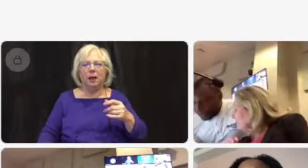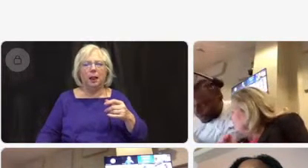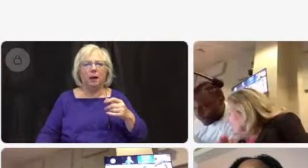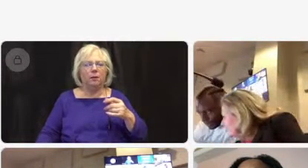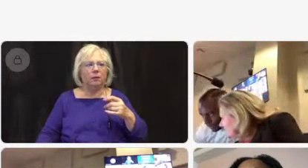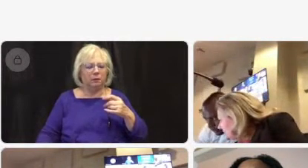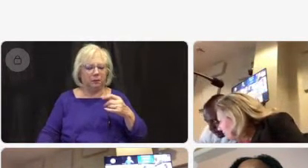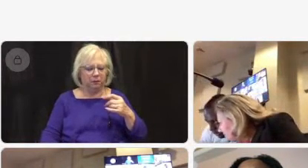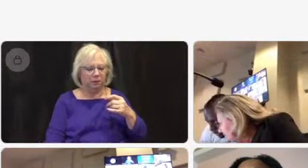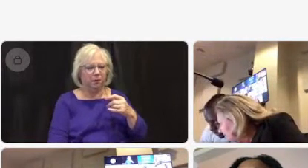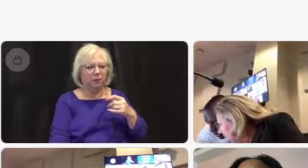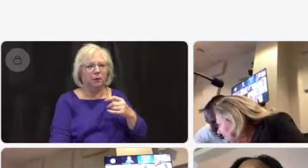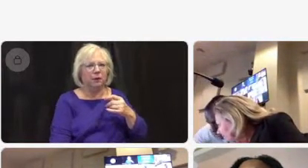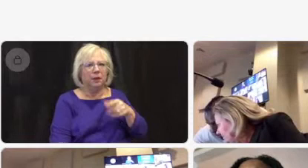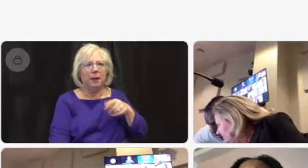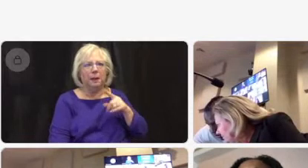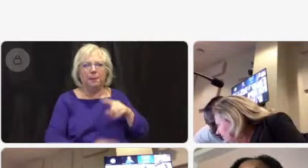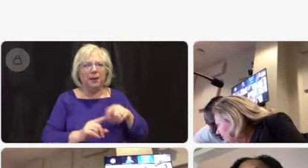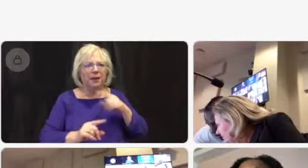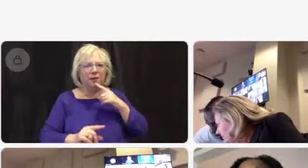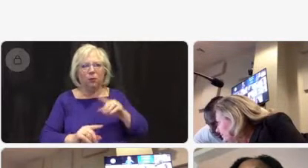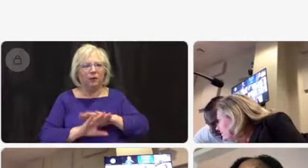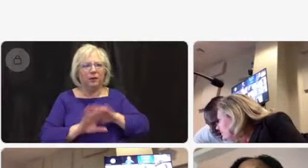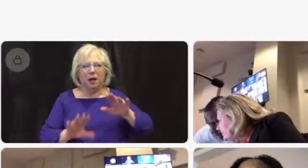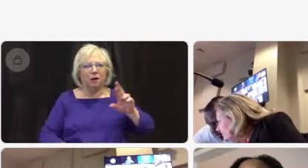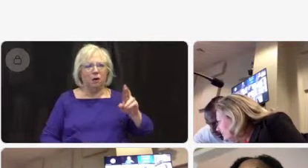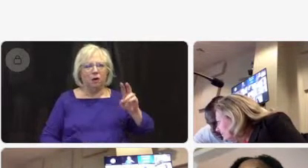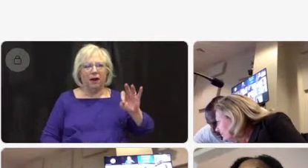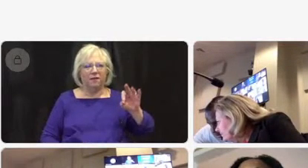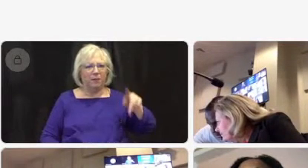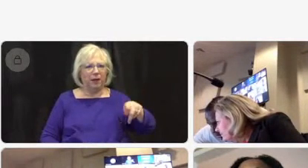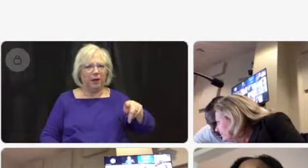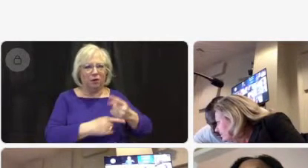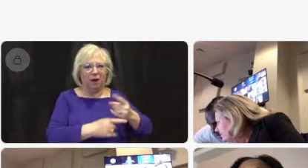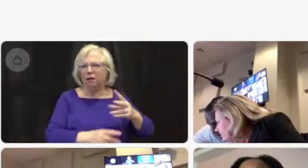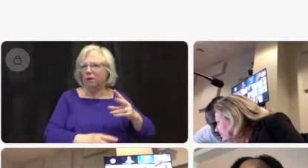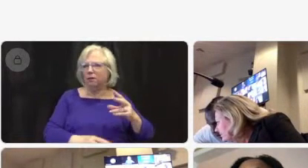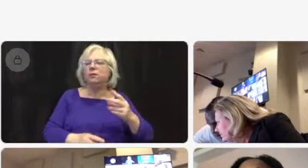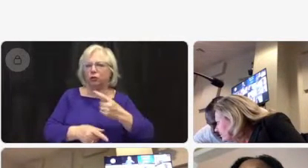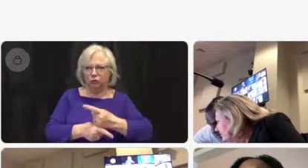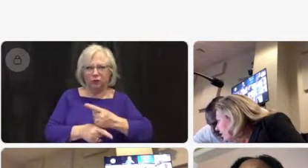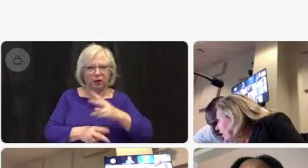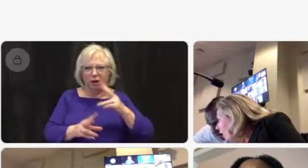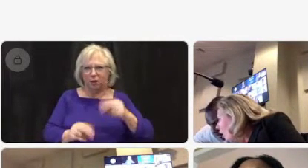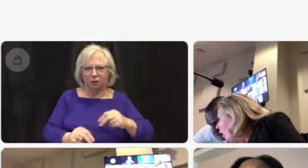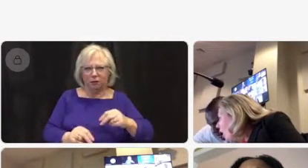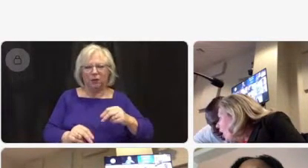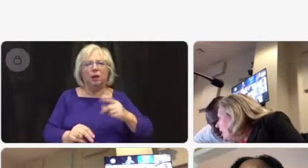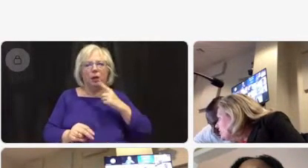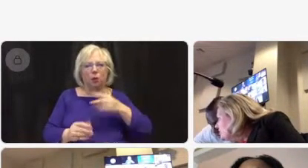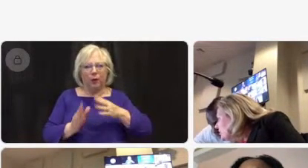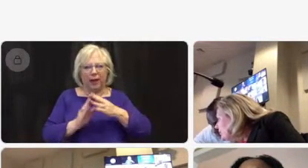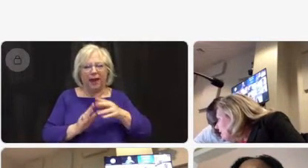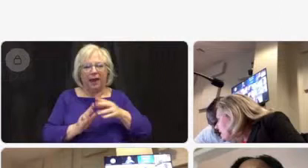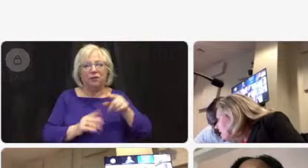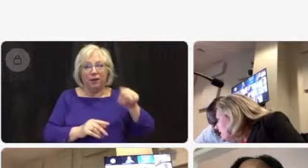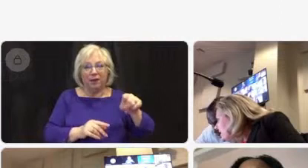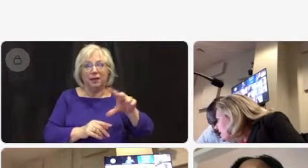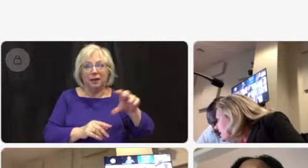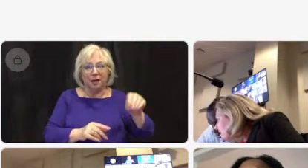didn't do a Lowe's, this wasn't an RFP, correct? That's correct, no. So we asked for them to give us